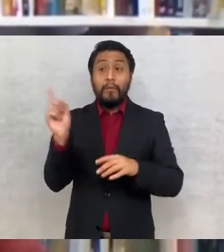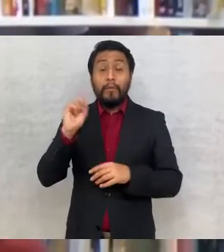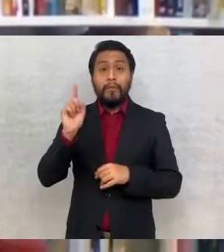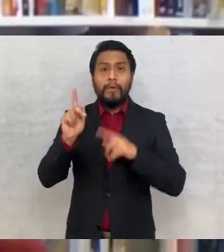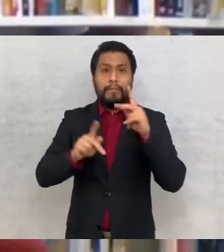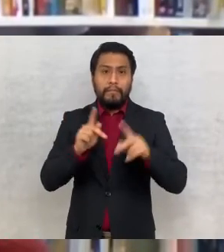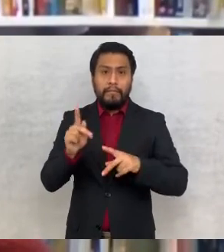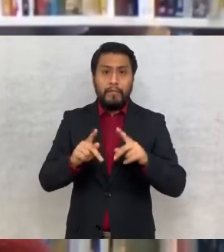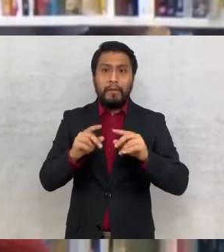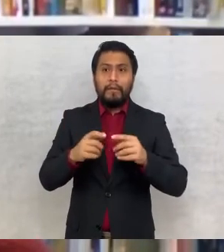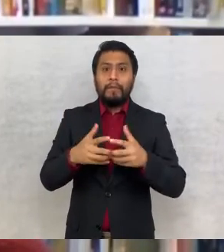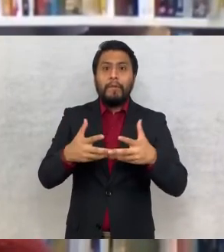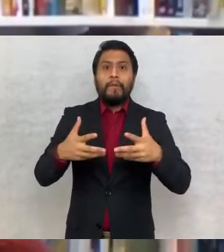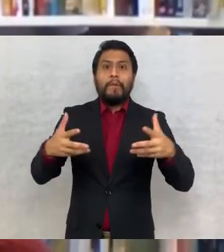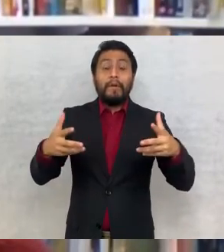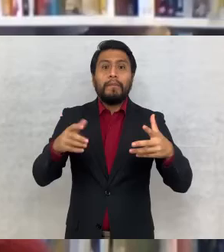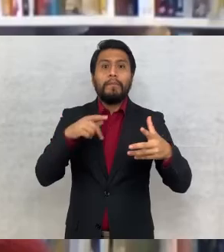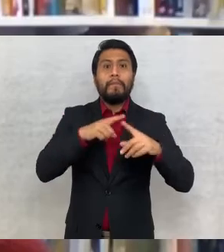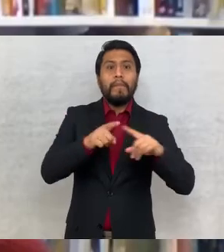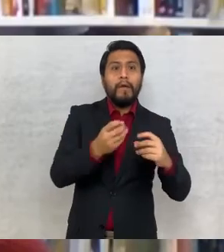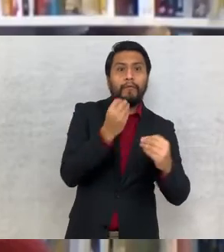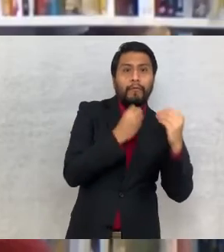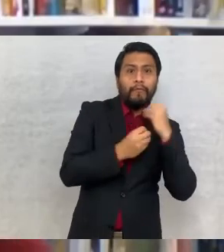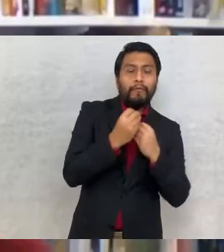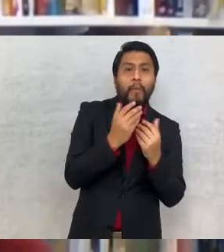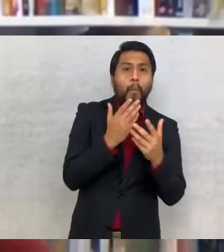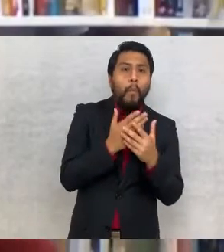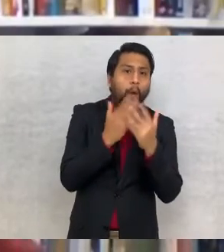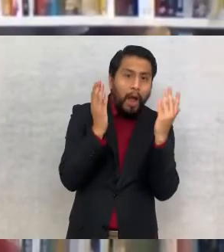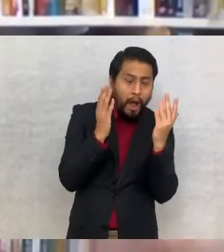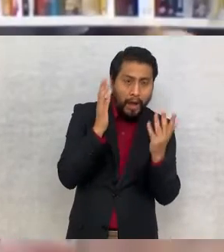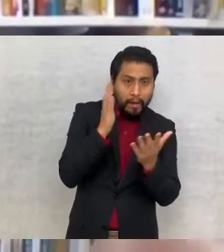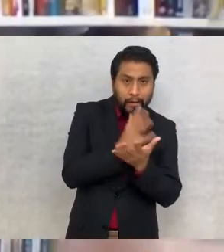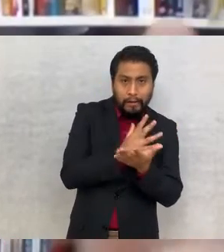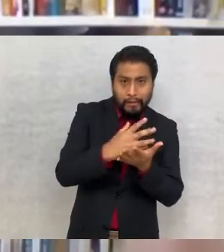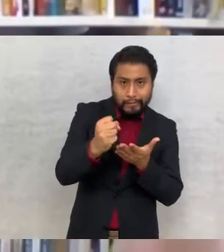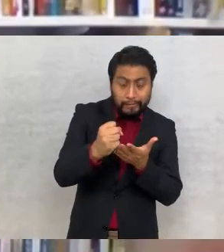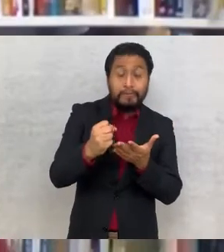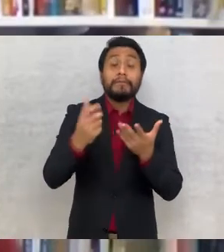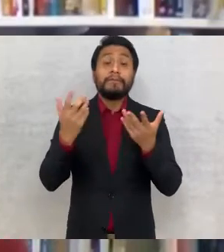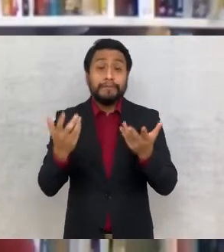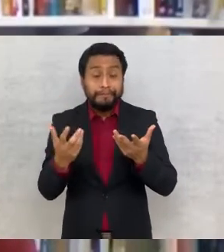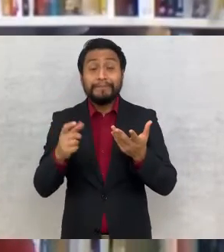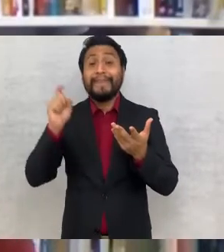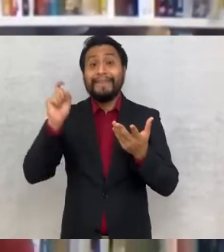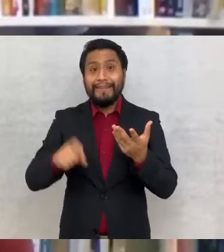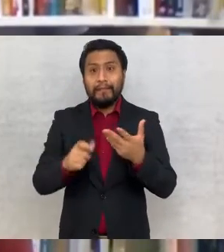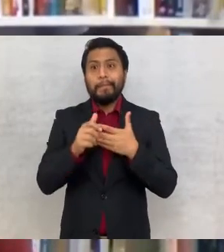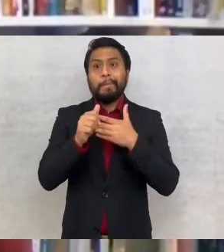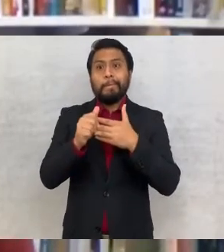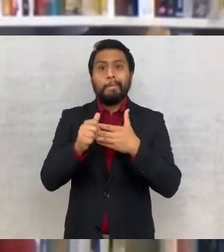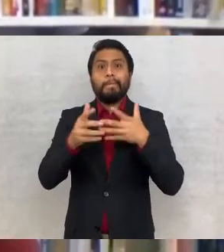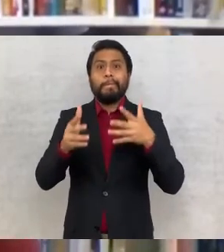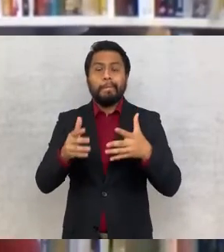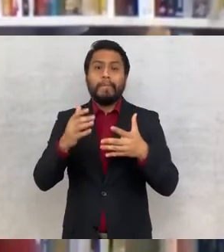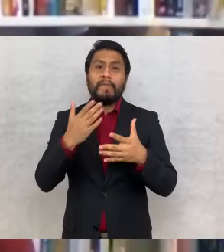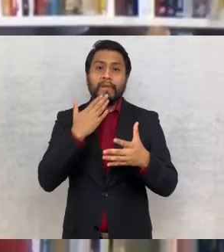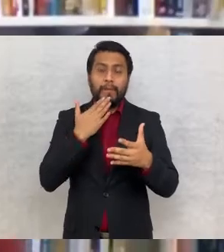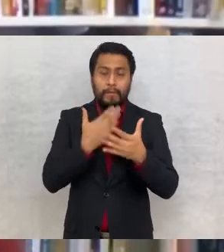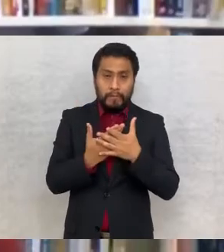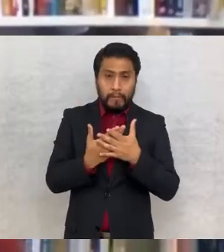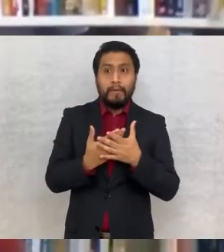limited territory where the population grew more than food. Thus, eugenics emerged as a way to guarantee proper administration